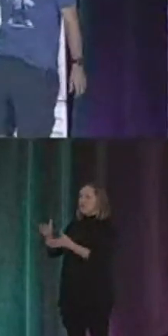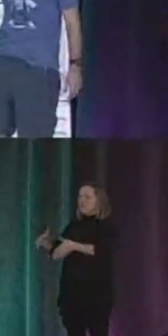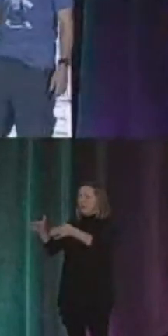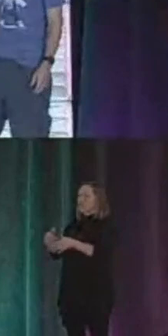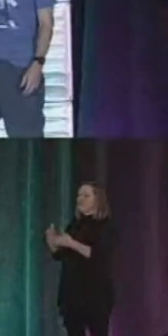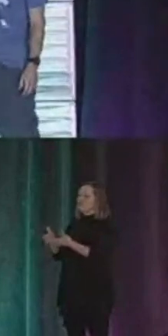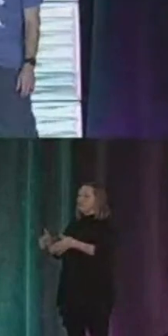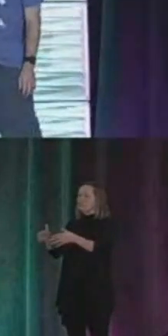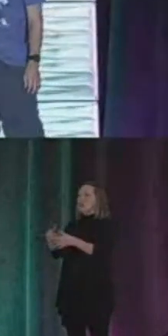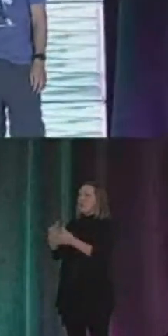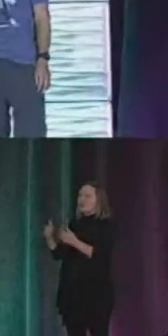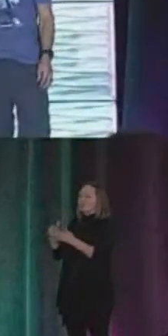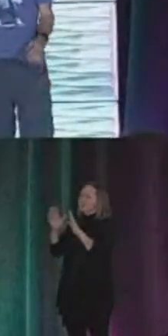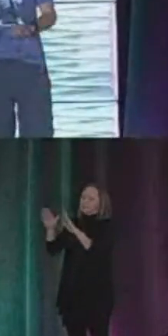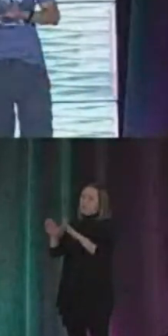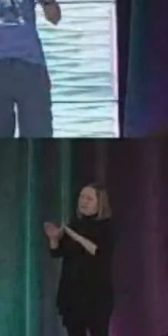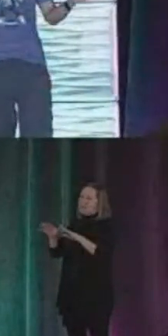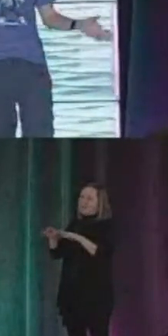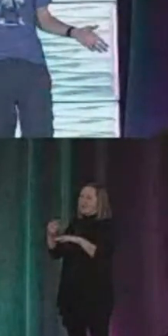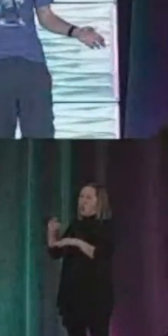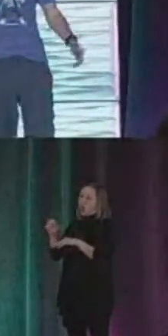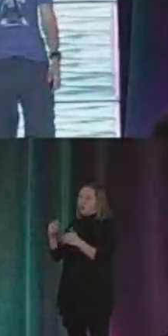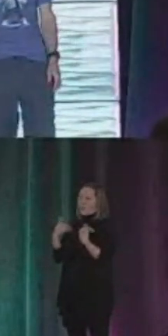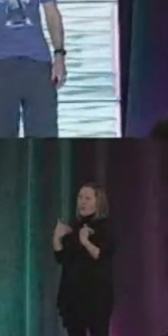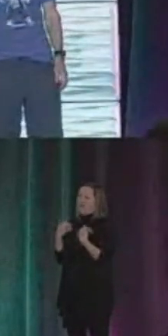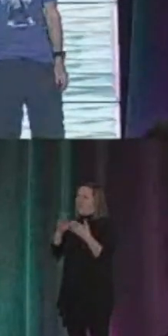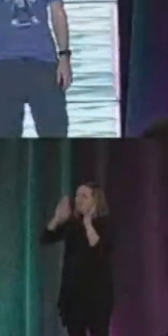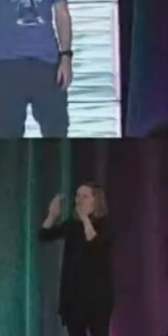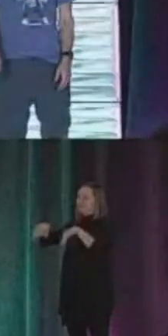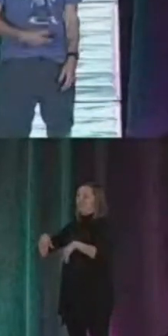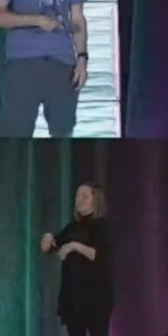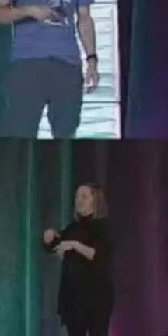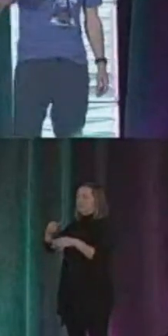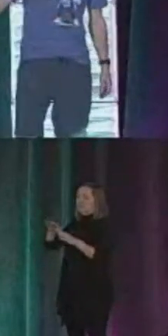of the amazing hosts that we have these days and not have to think about servers.